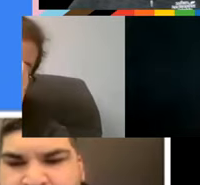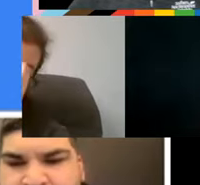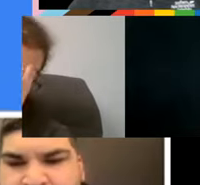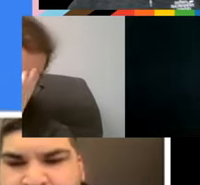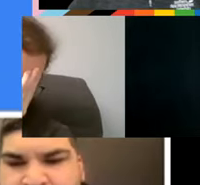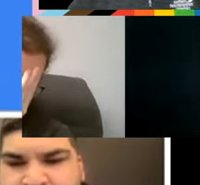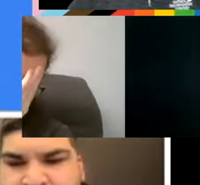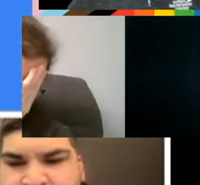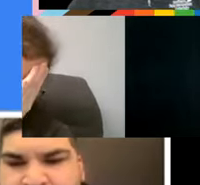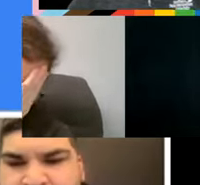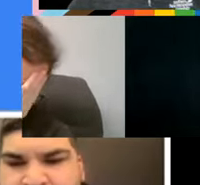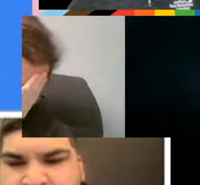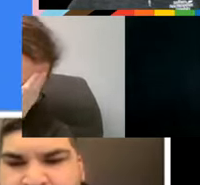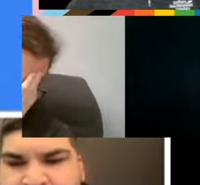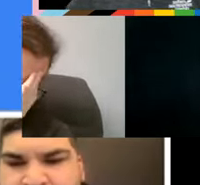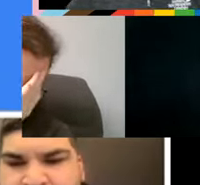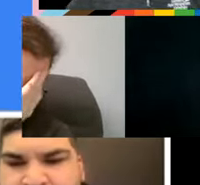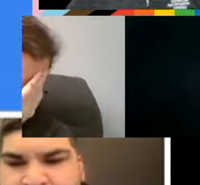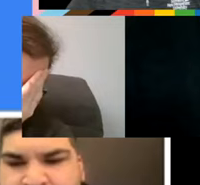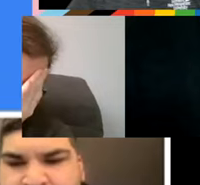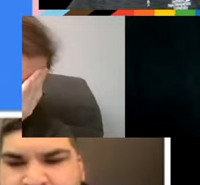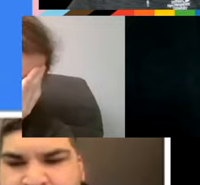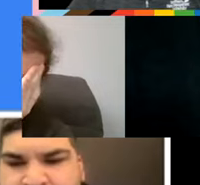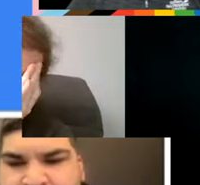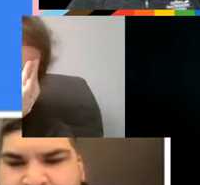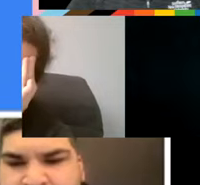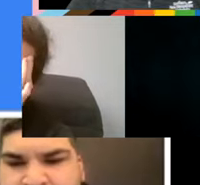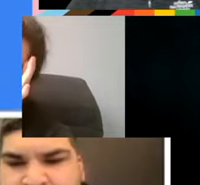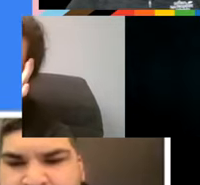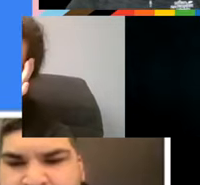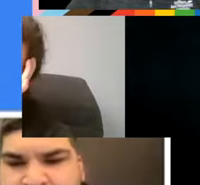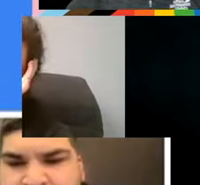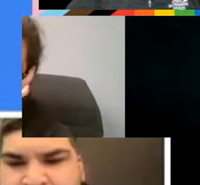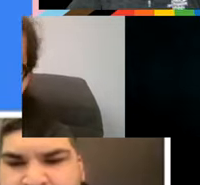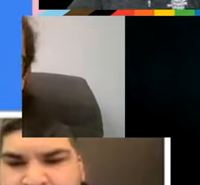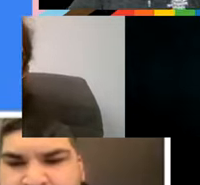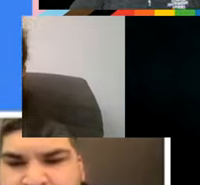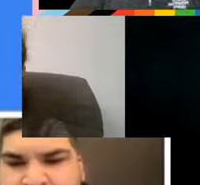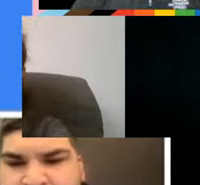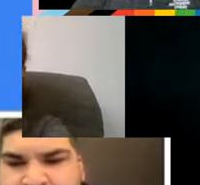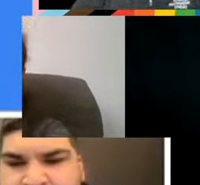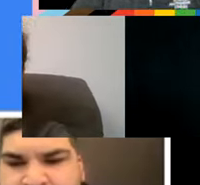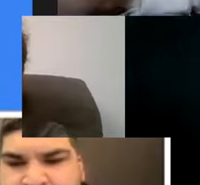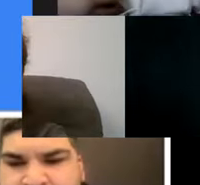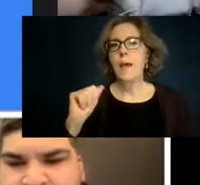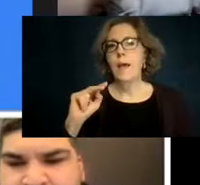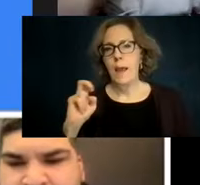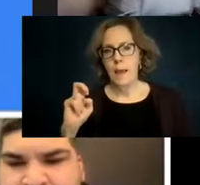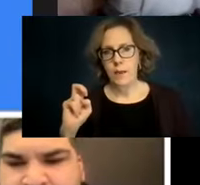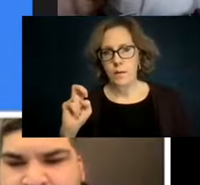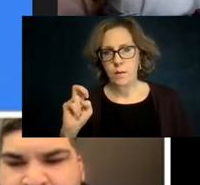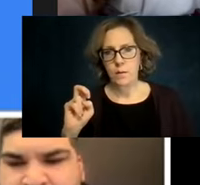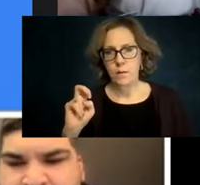to that was with Kim Plow and Ann Pratt, other board members for the